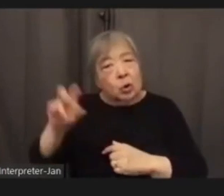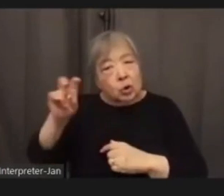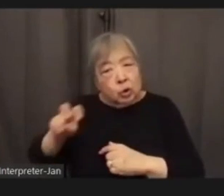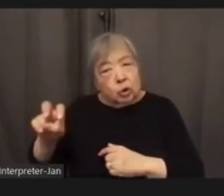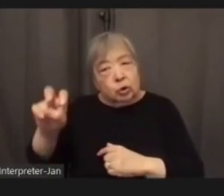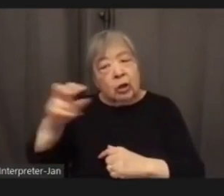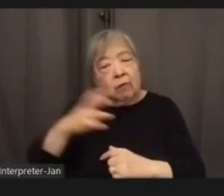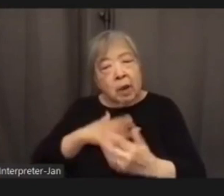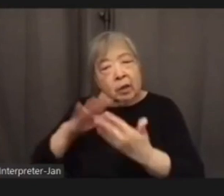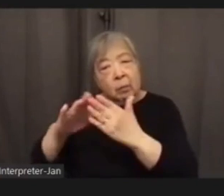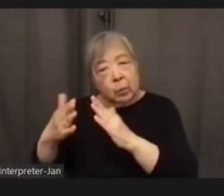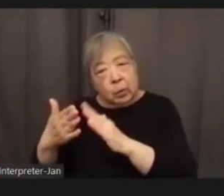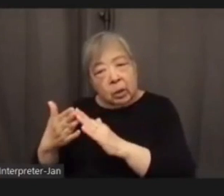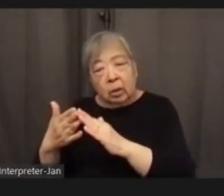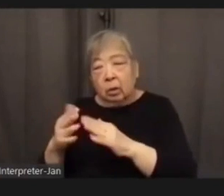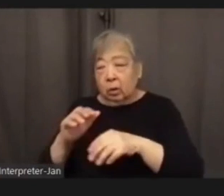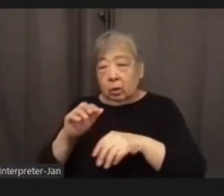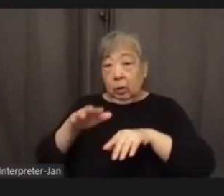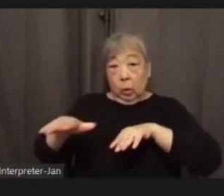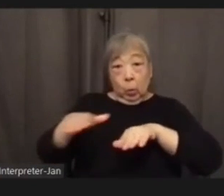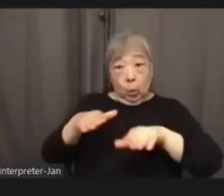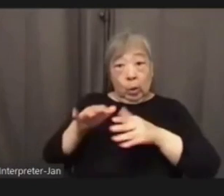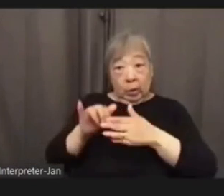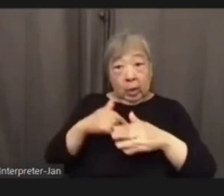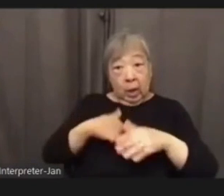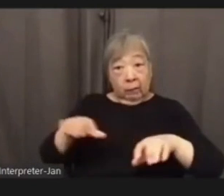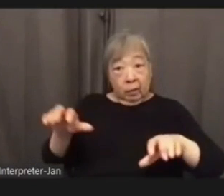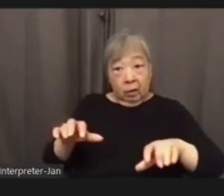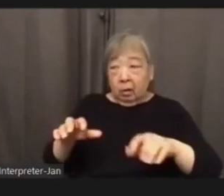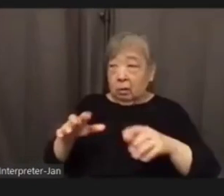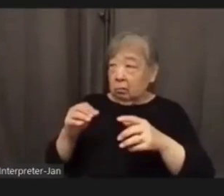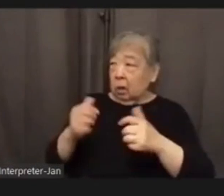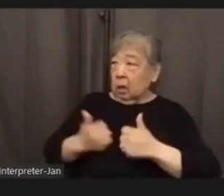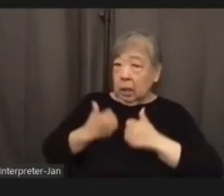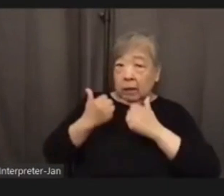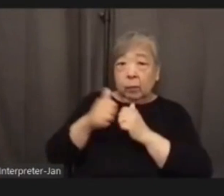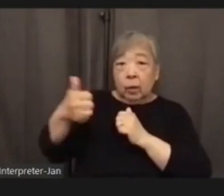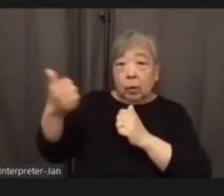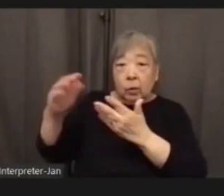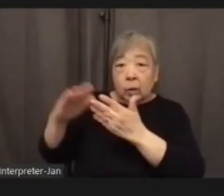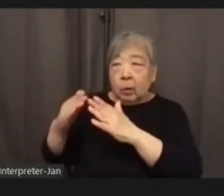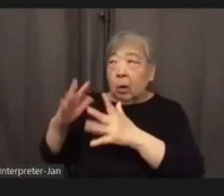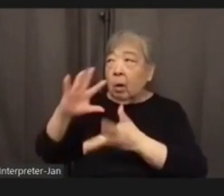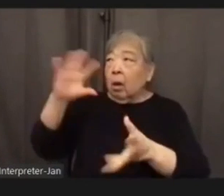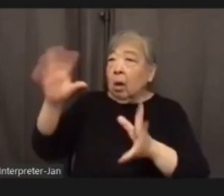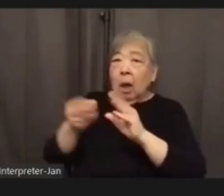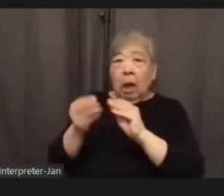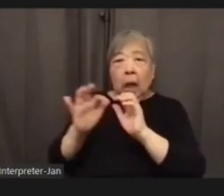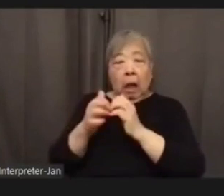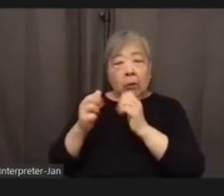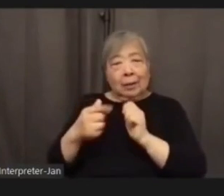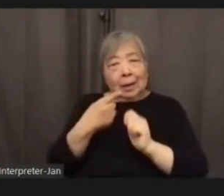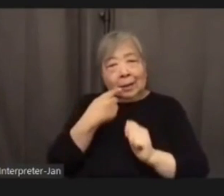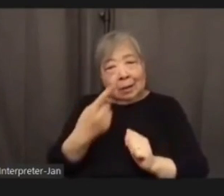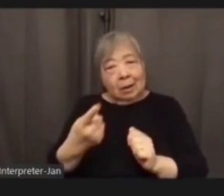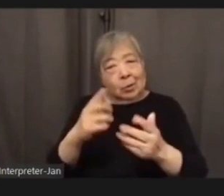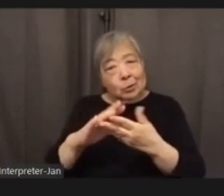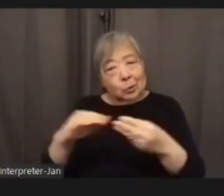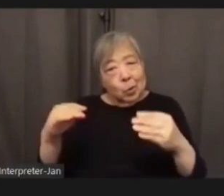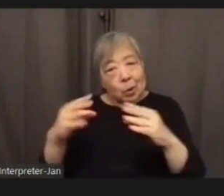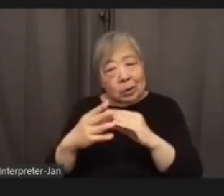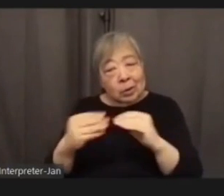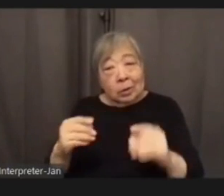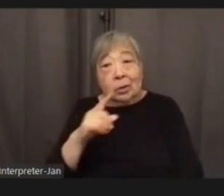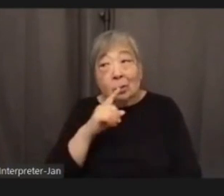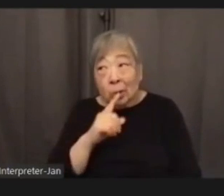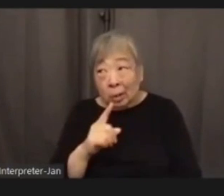and the walk that I've done with and lived with other communities? How can I tell that story? So it really was about telling